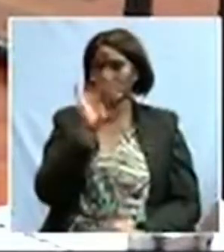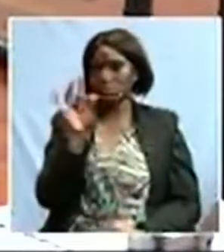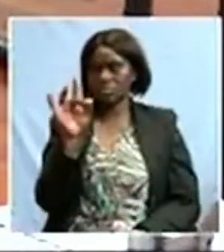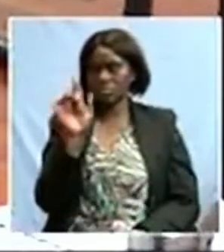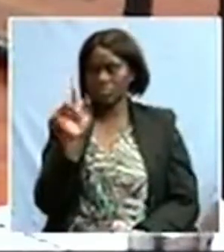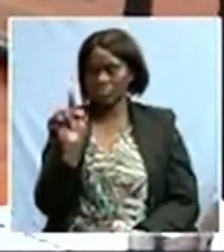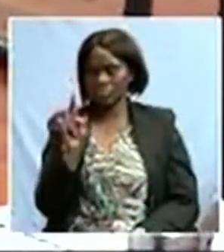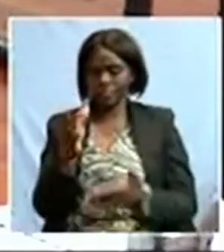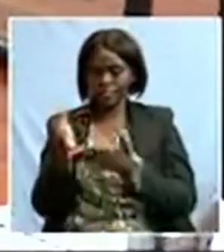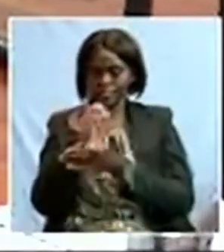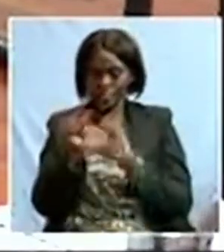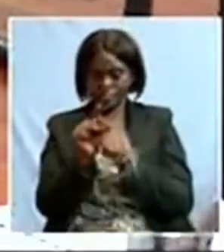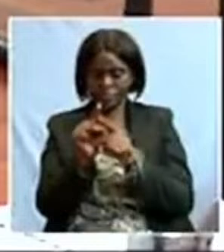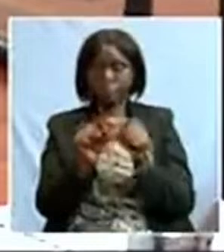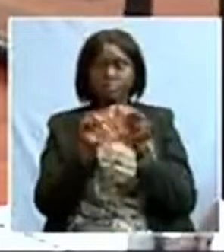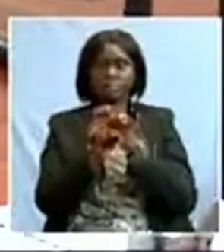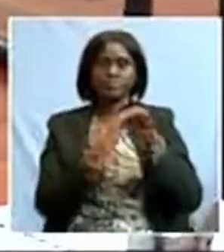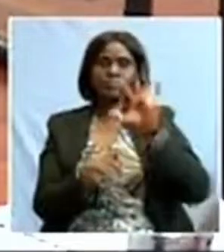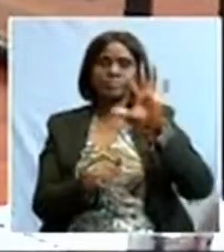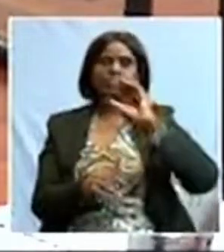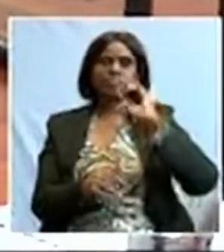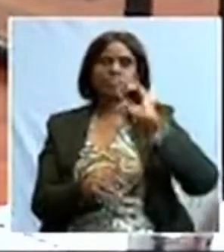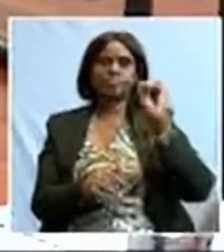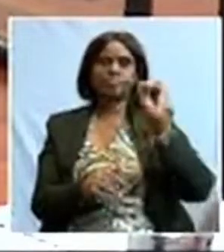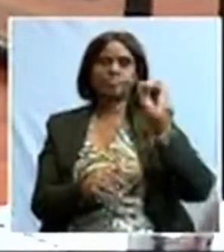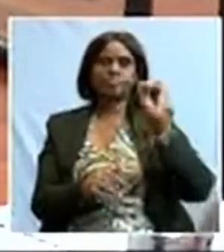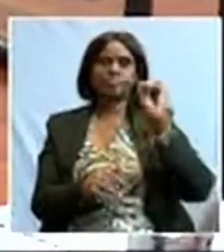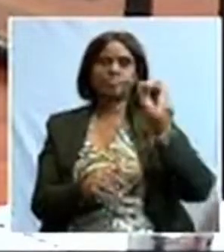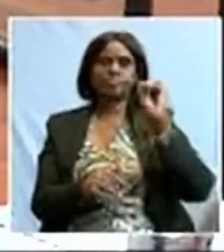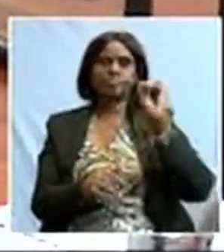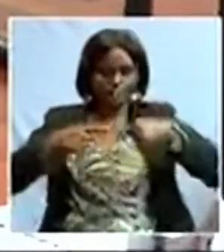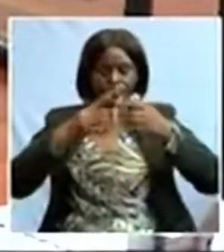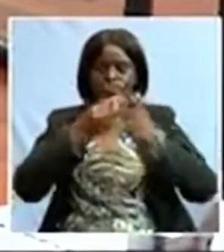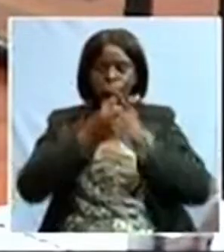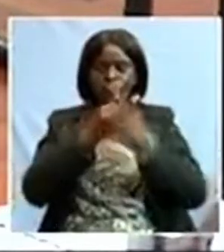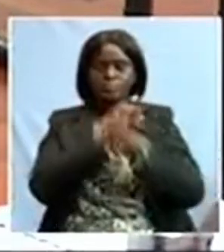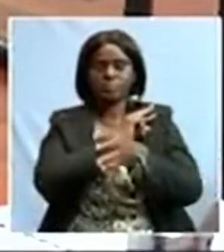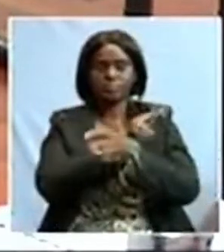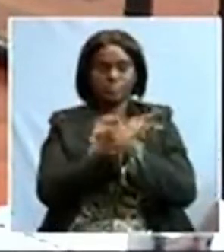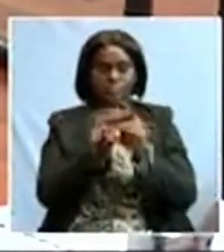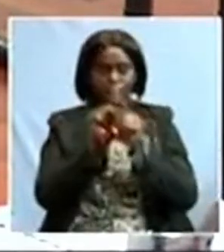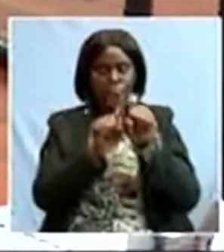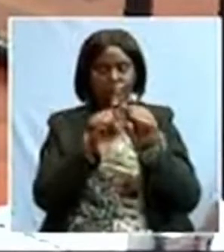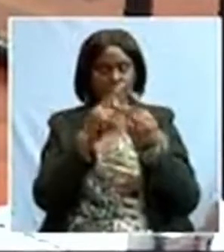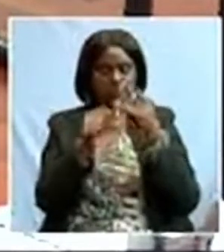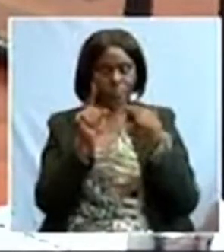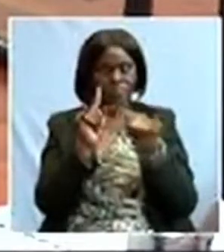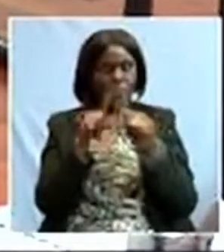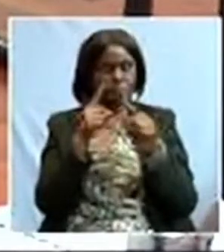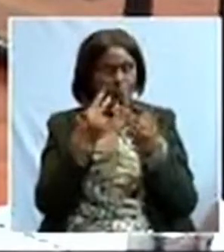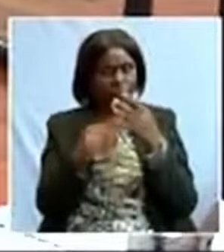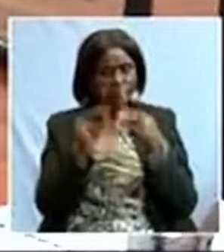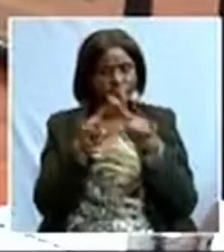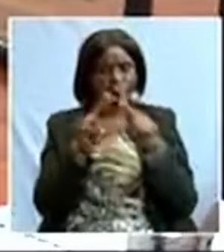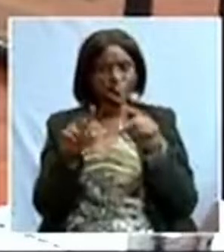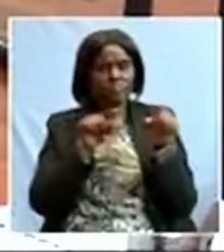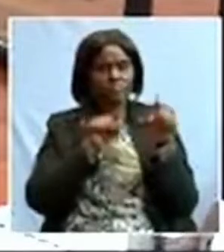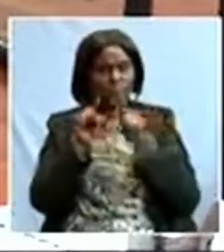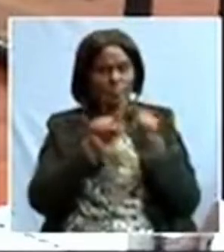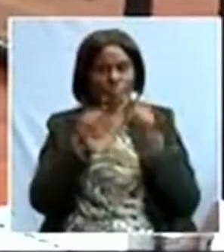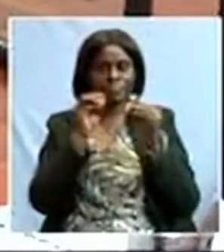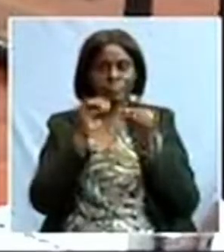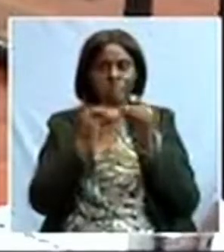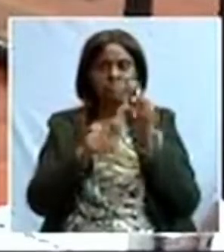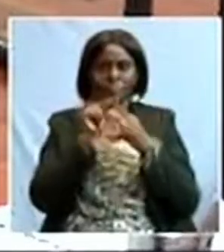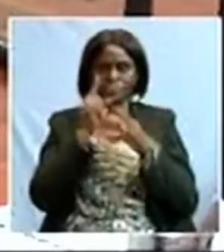be collected as in a 5% of locally generated resources. But Chair, due to competing needs, you find